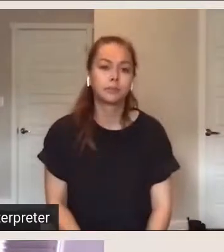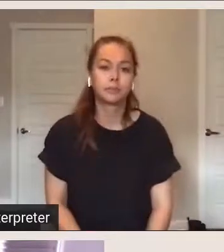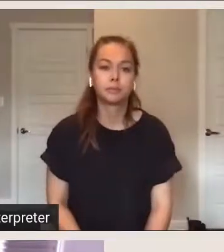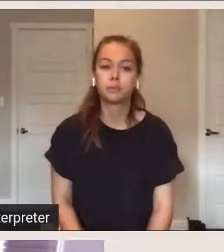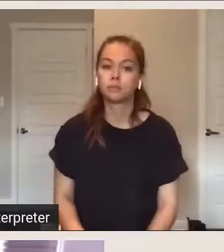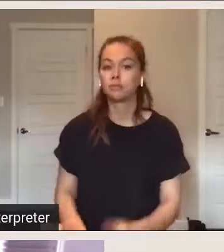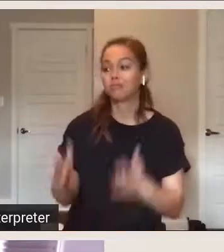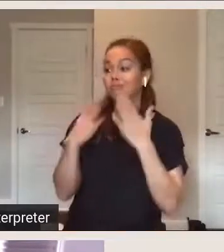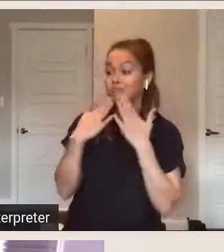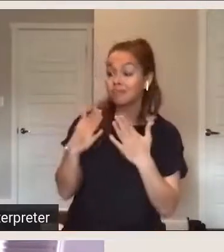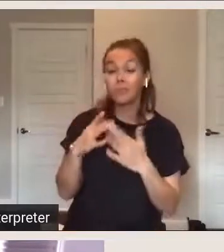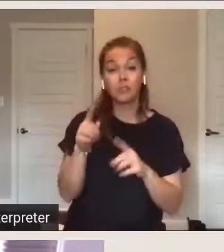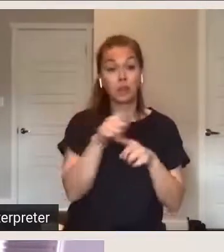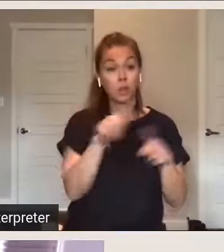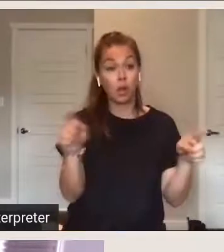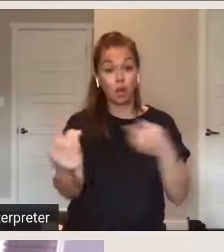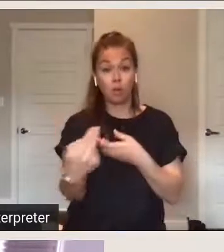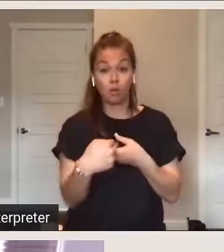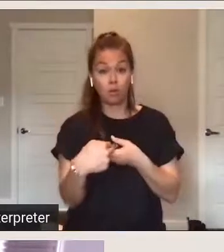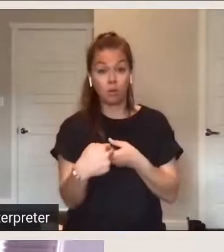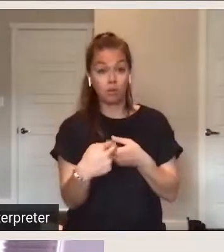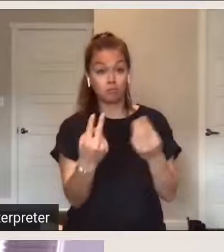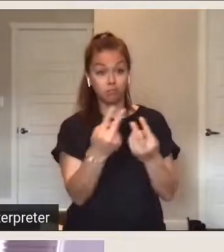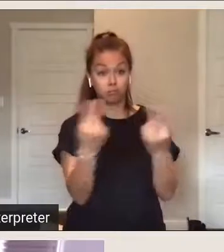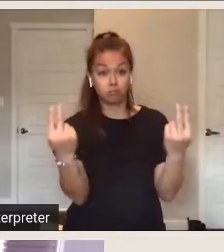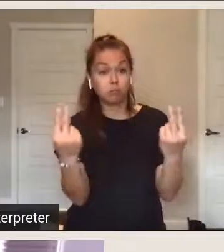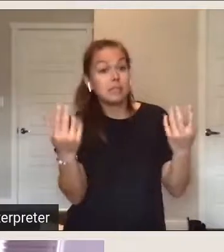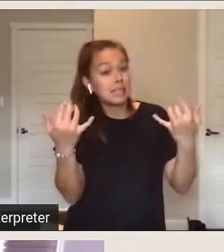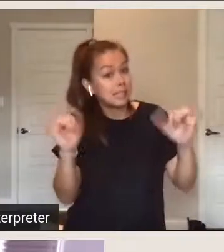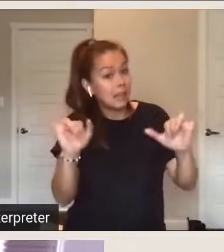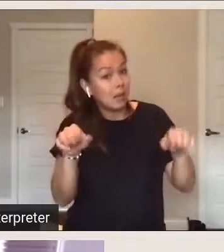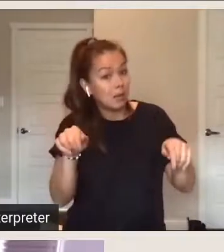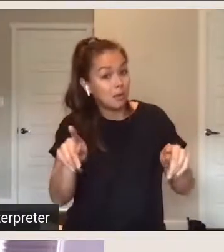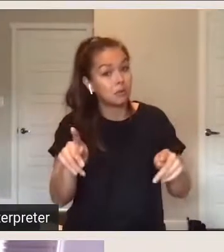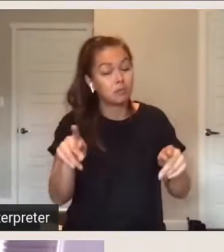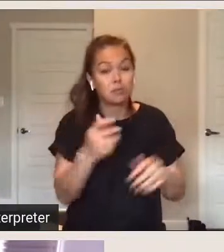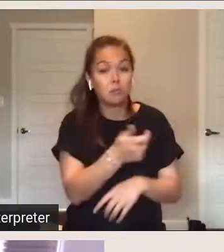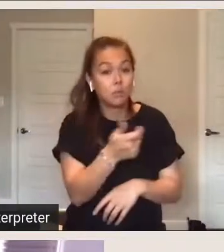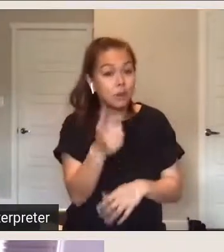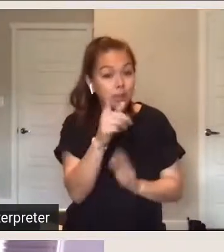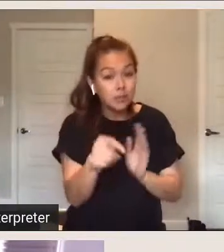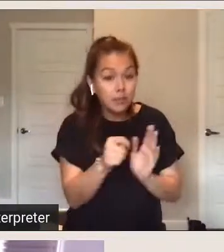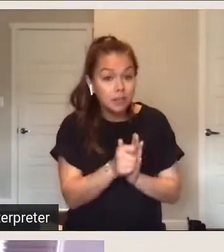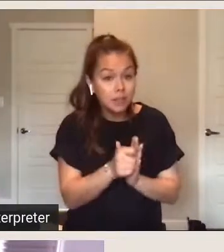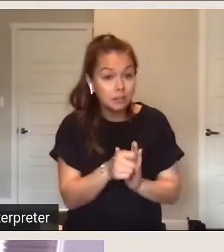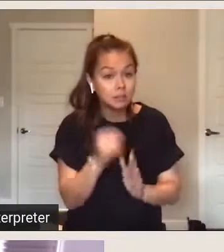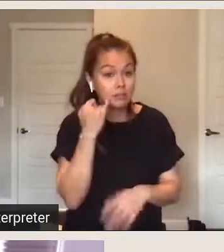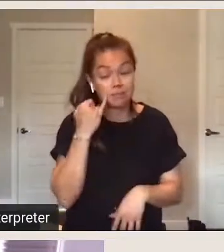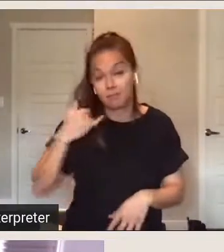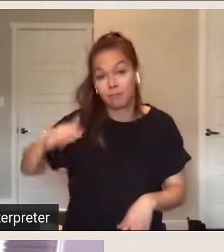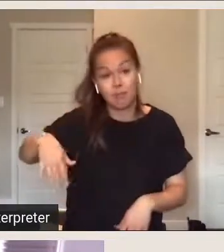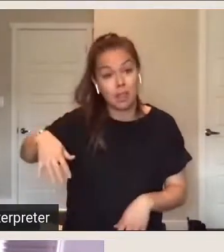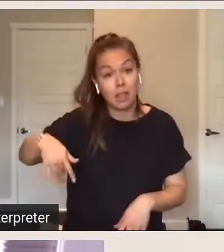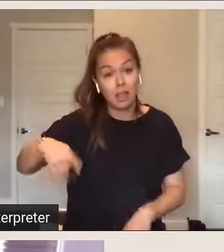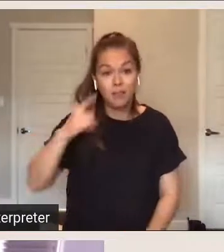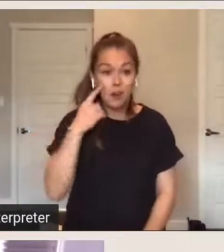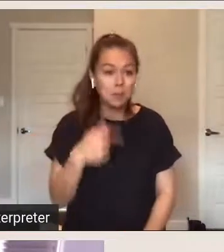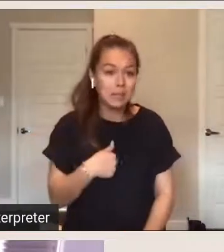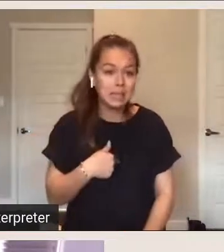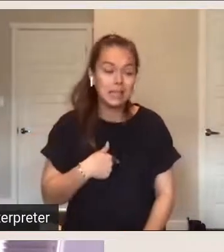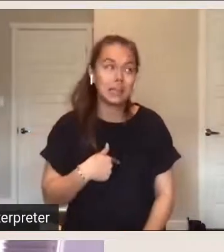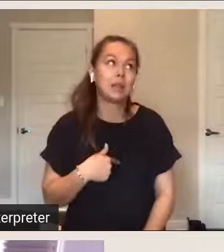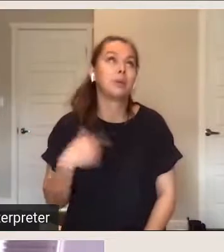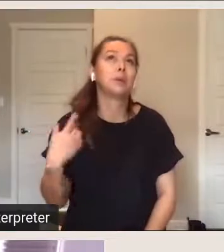in, there's still a chance to catch the film if you haven't done so yet. I don't know. For me, I was like, I